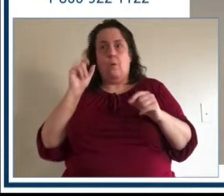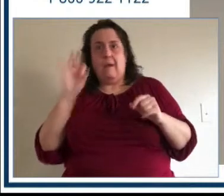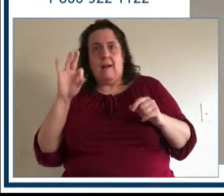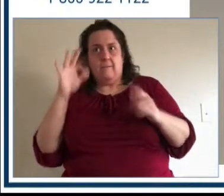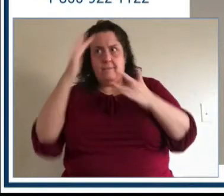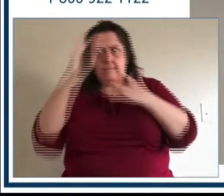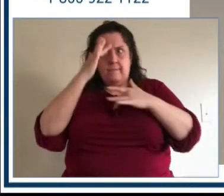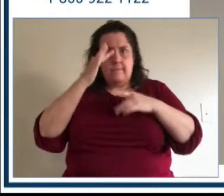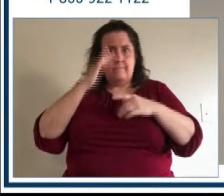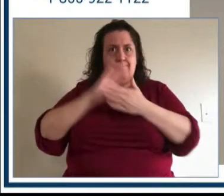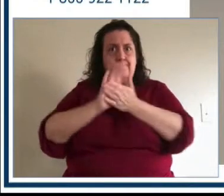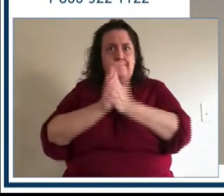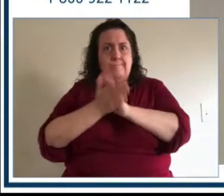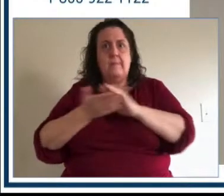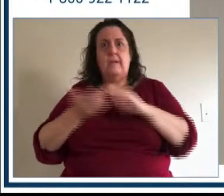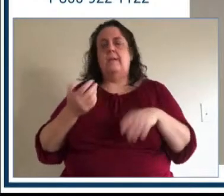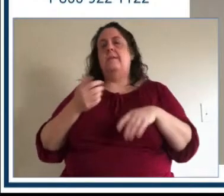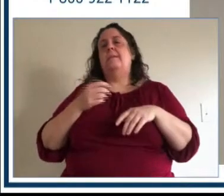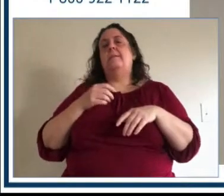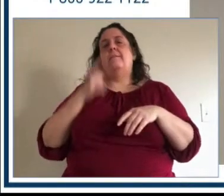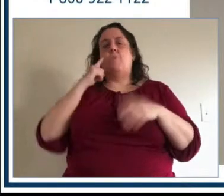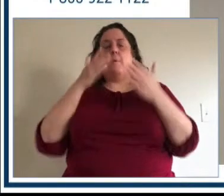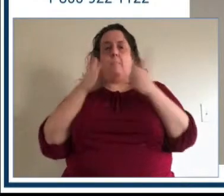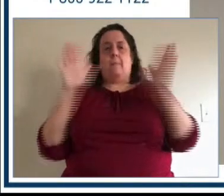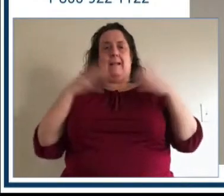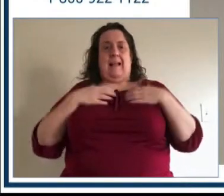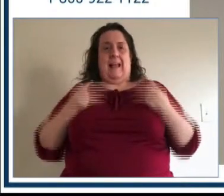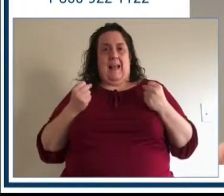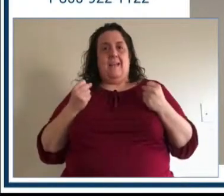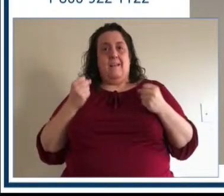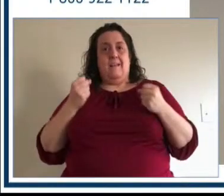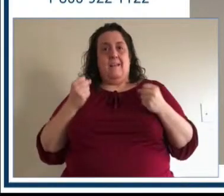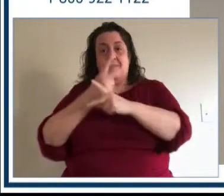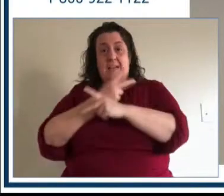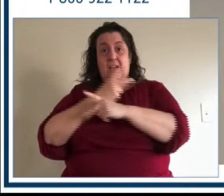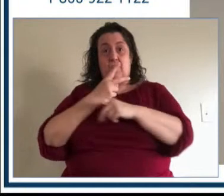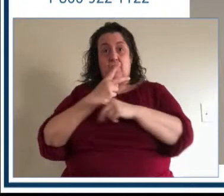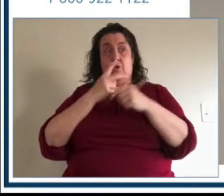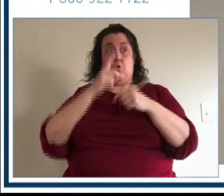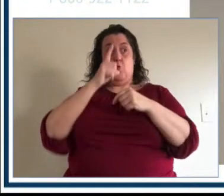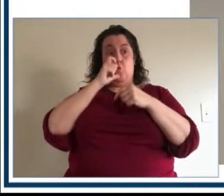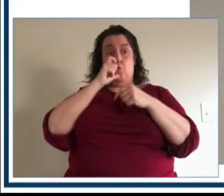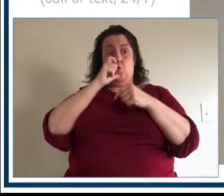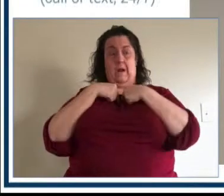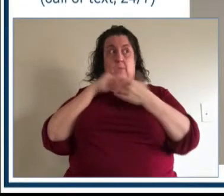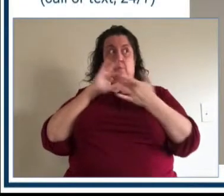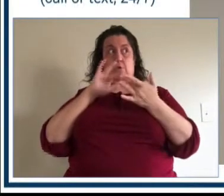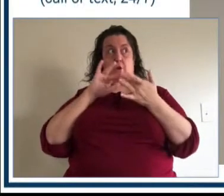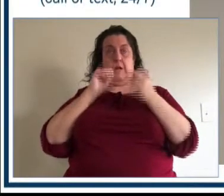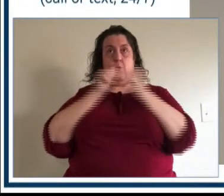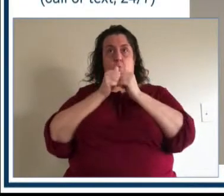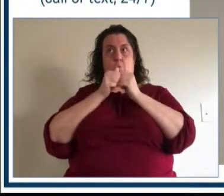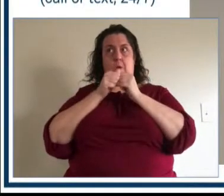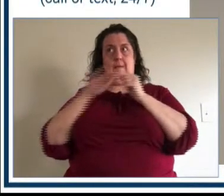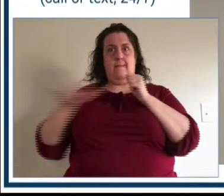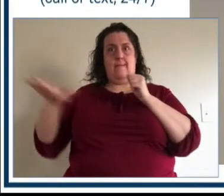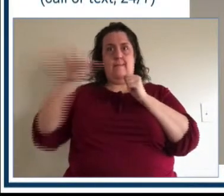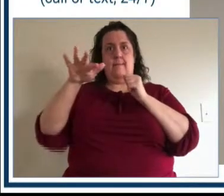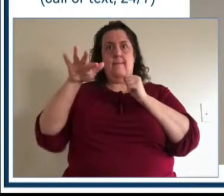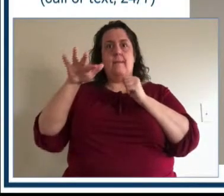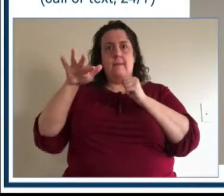health. To determine whether the people they were in contact with were